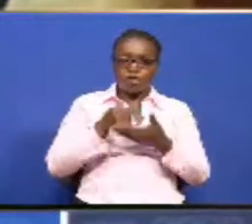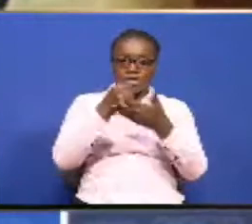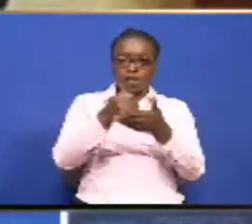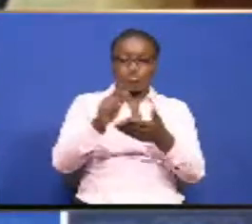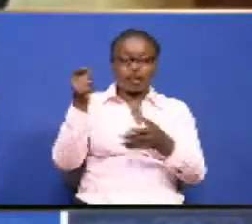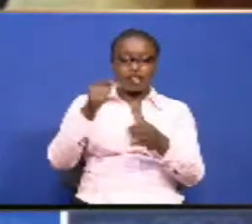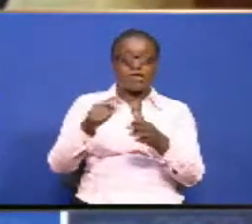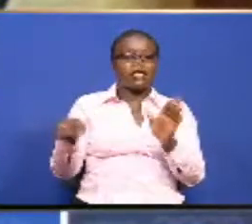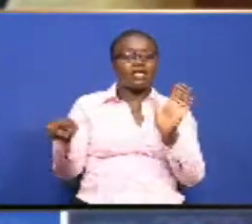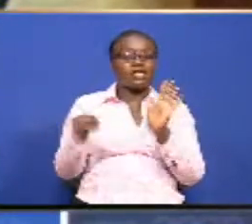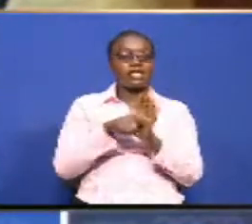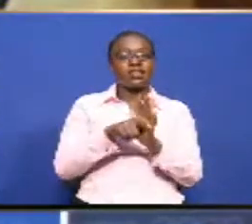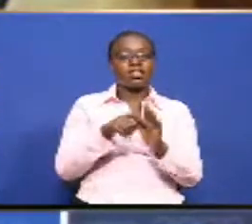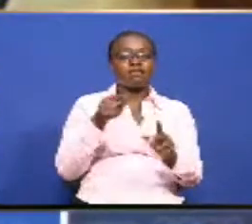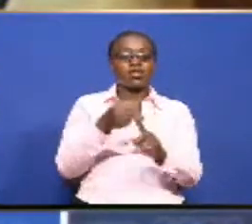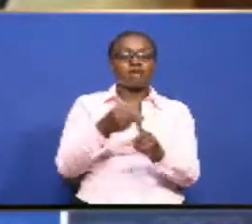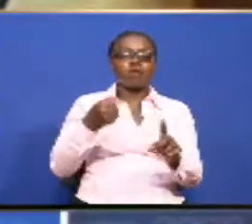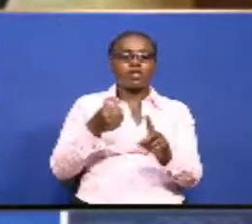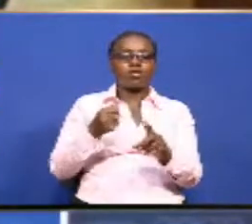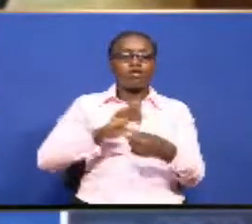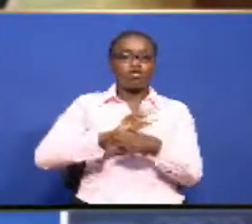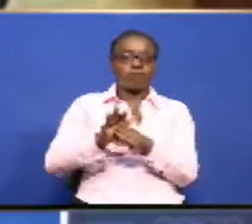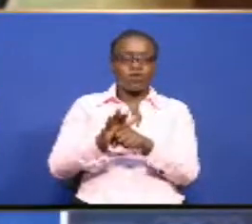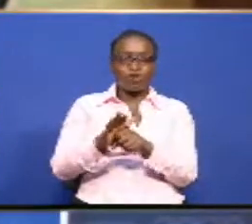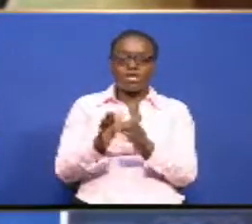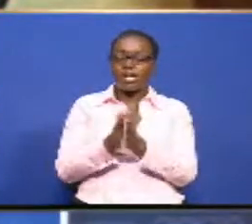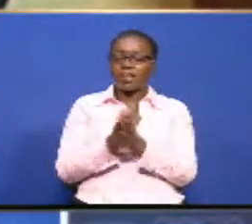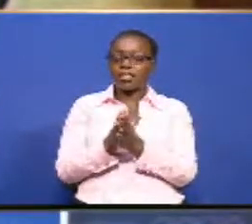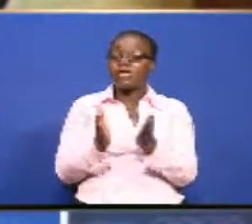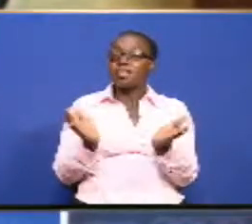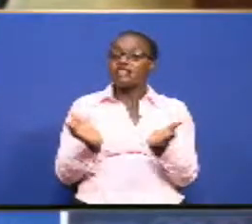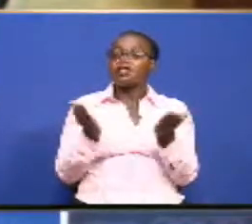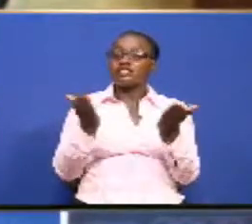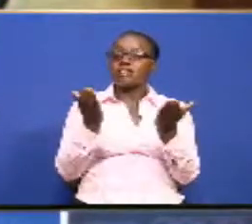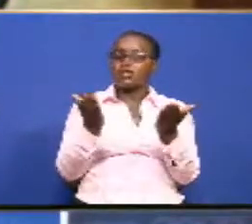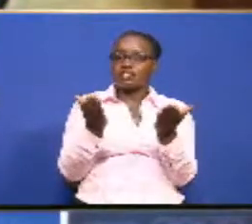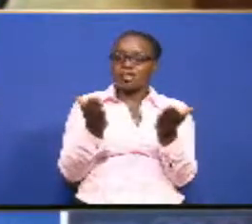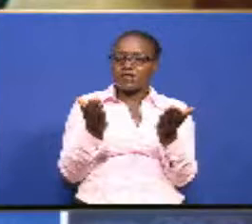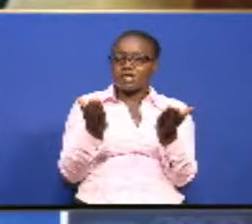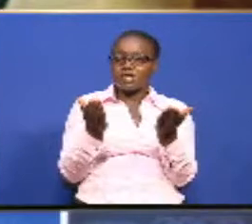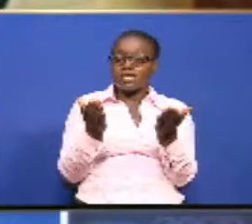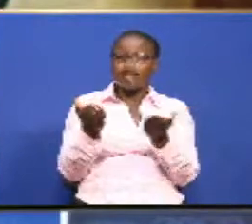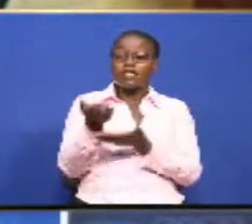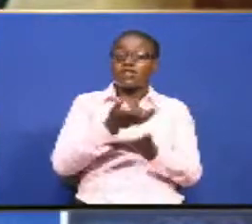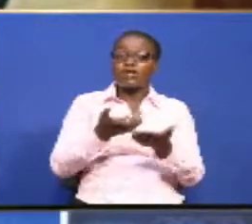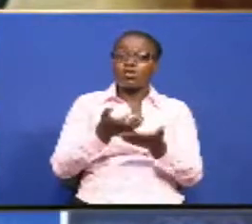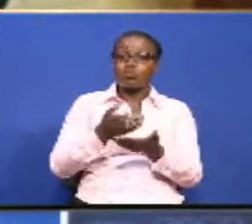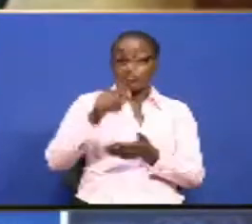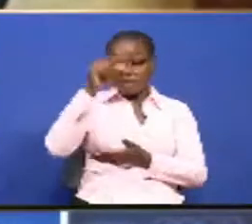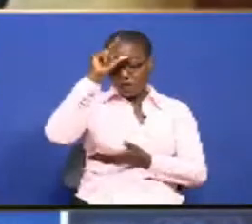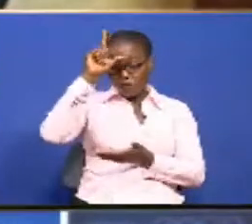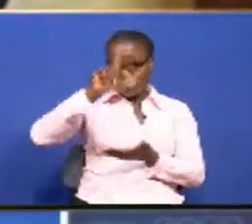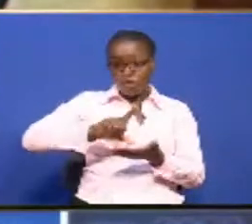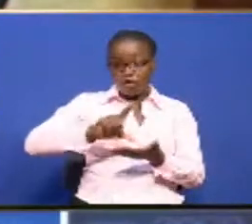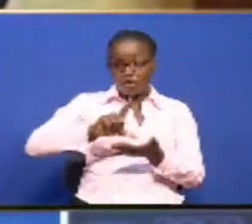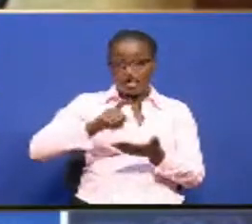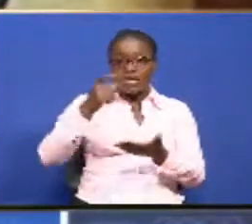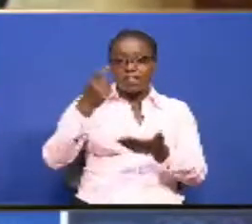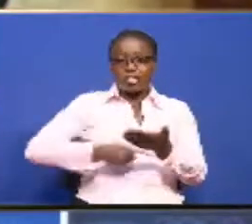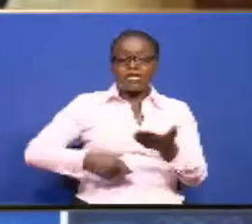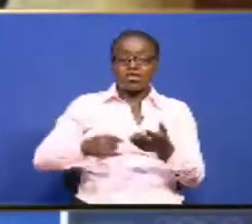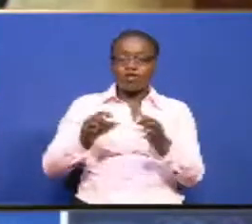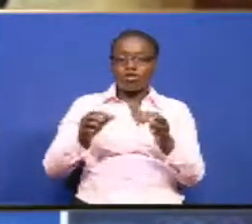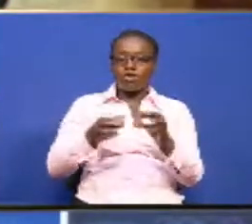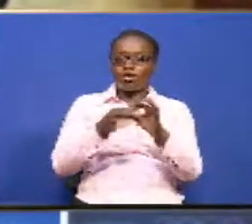the pandemic and to further increase liquidity in the economy, the government lowered tax rates for corporate and personal